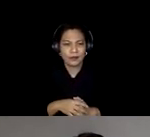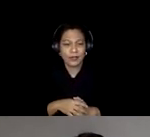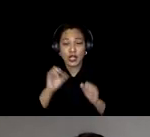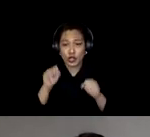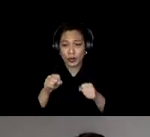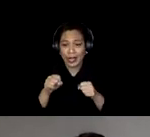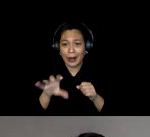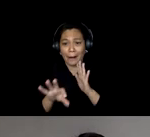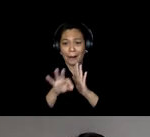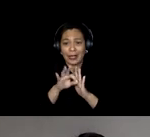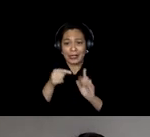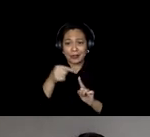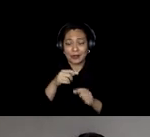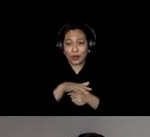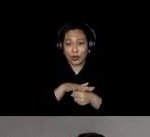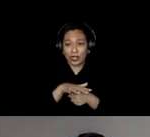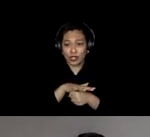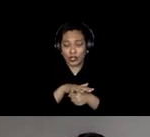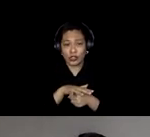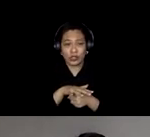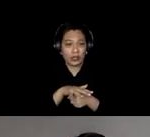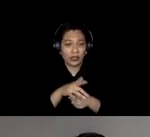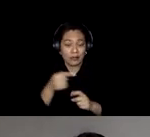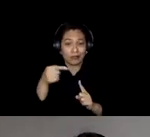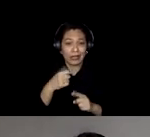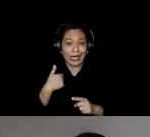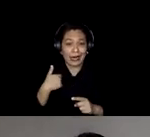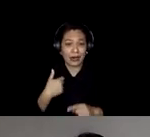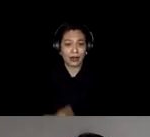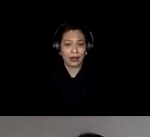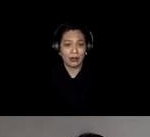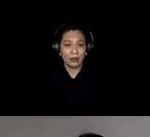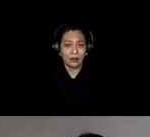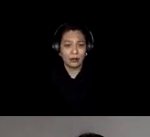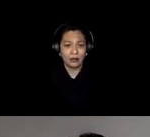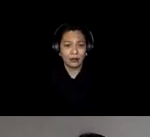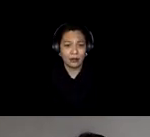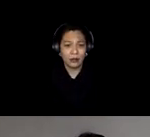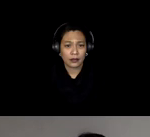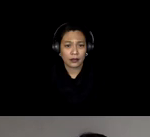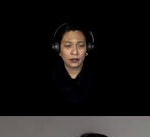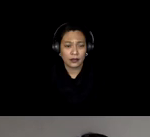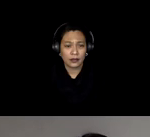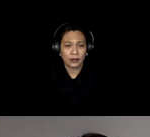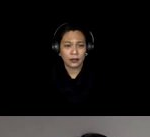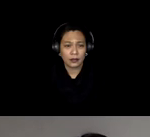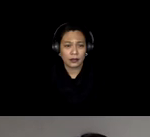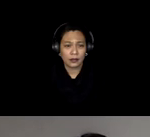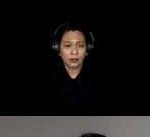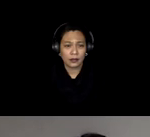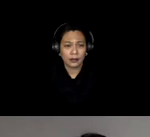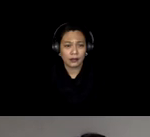it by location. So right, the default is US, but you can change it to Canada. There might not be enough search data.